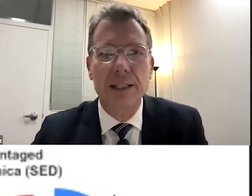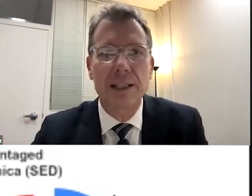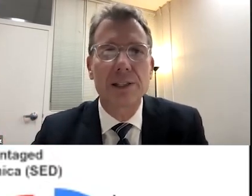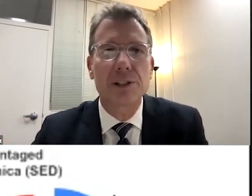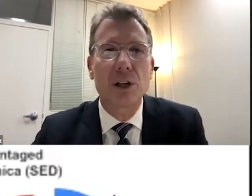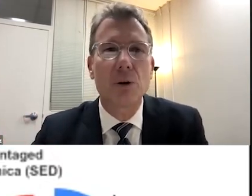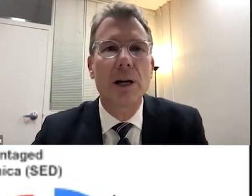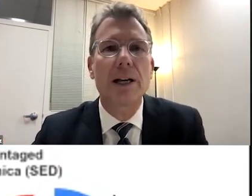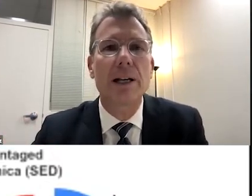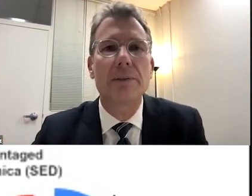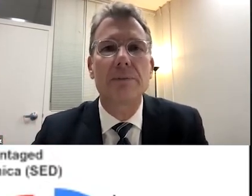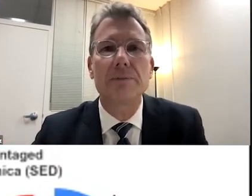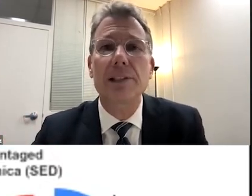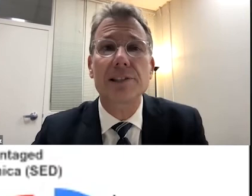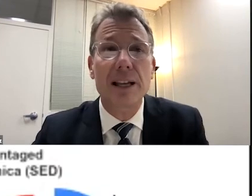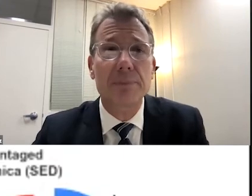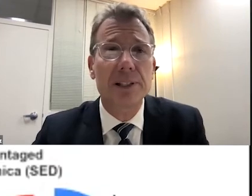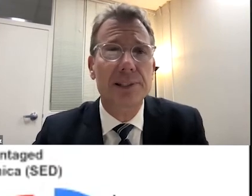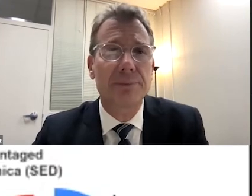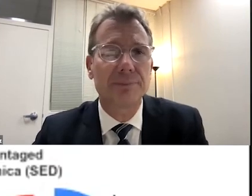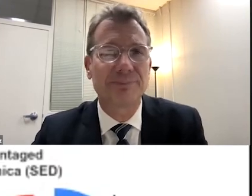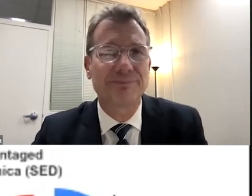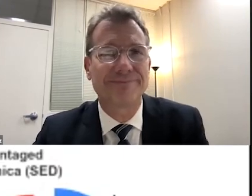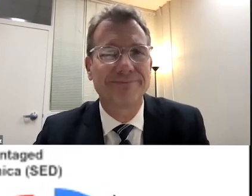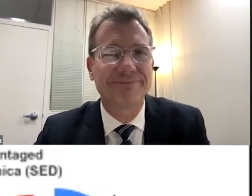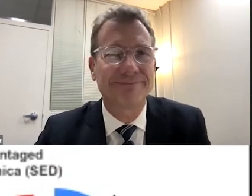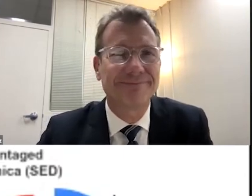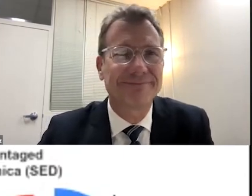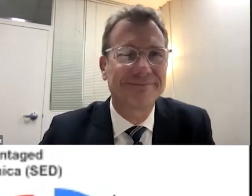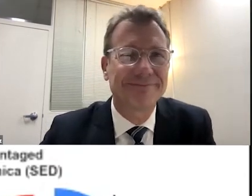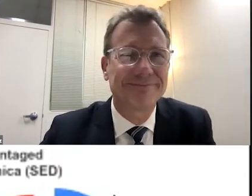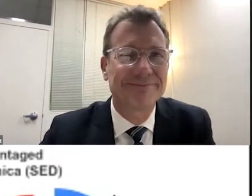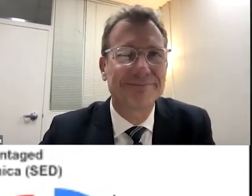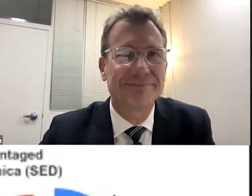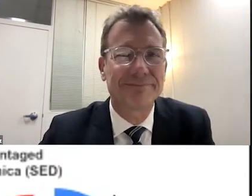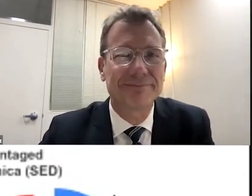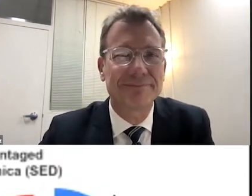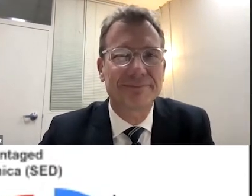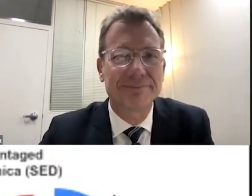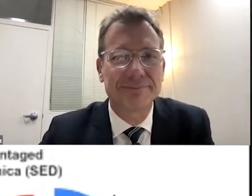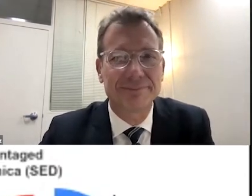ahead. So next slide, please.